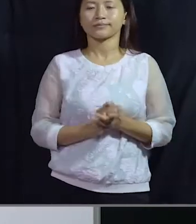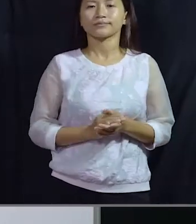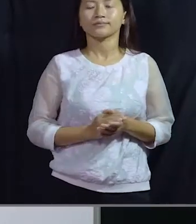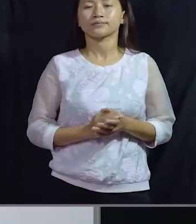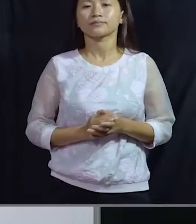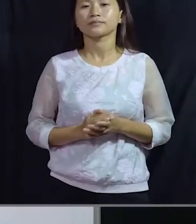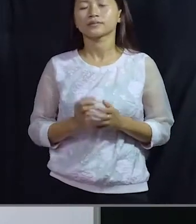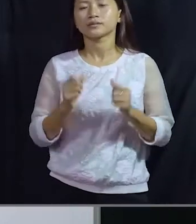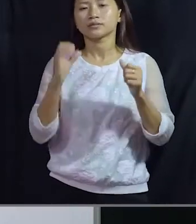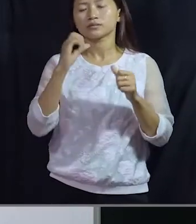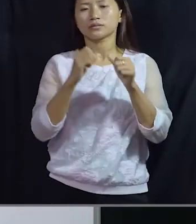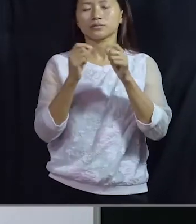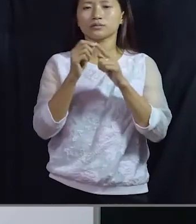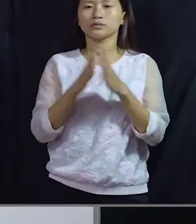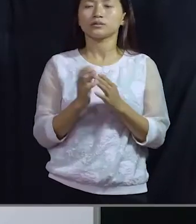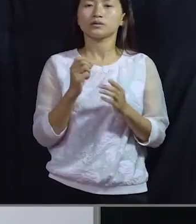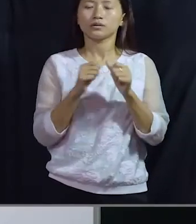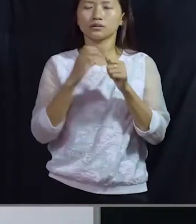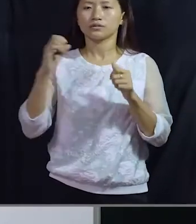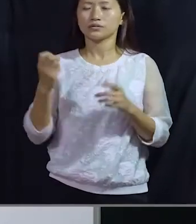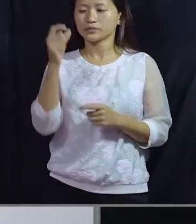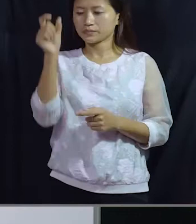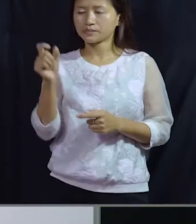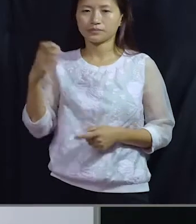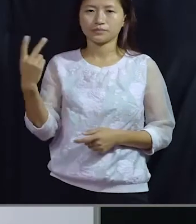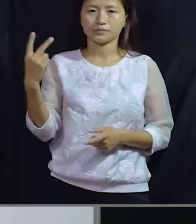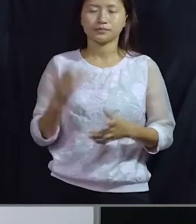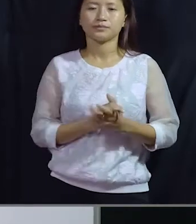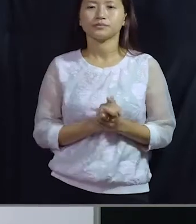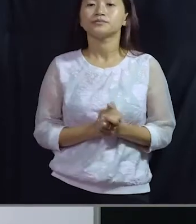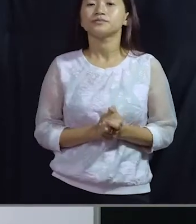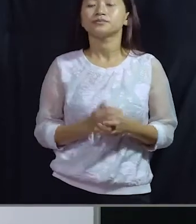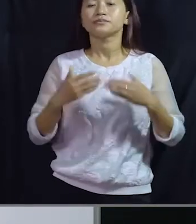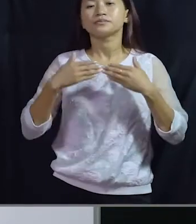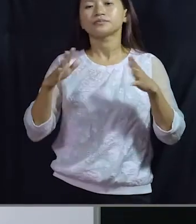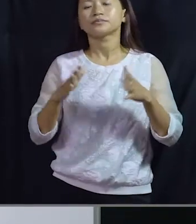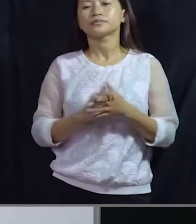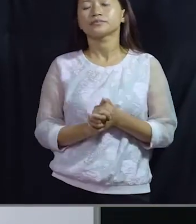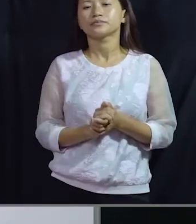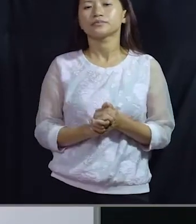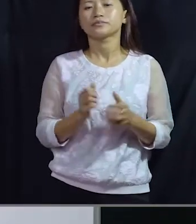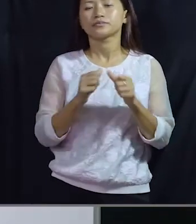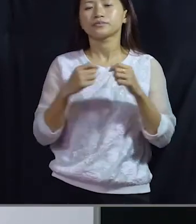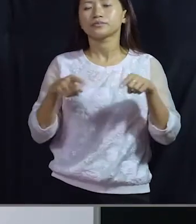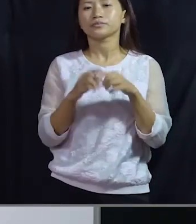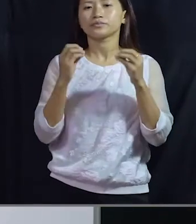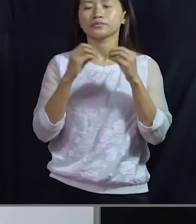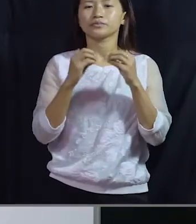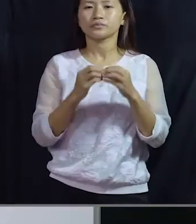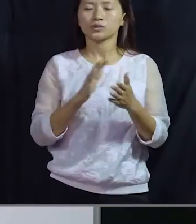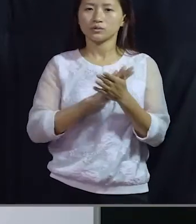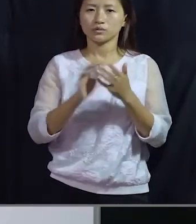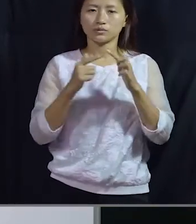a capital accounts for partner. Therefore, this is a opening capital of A and B that is already in your